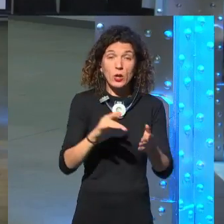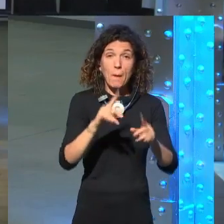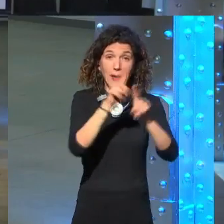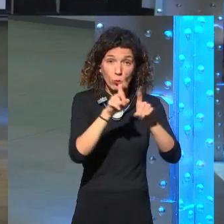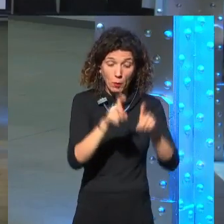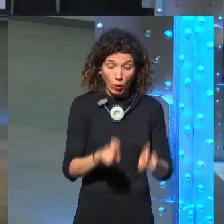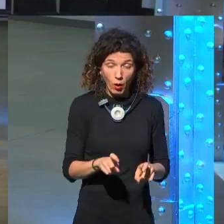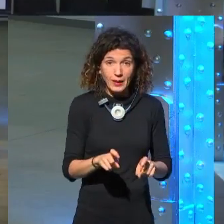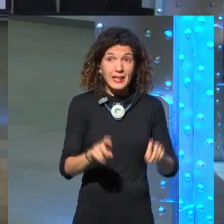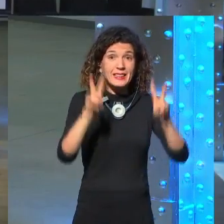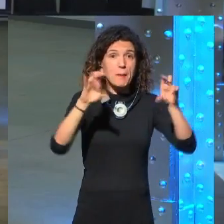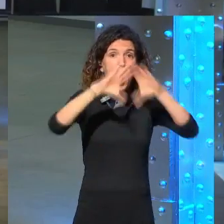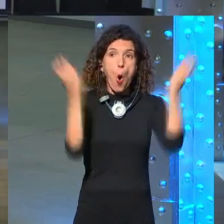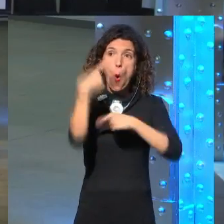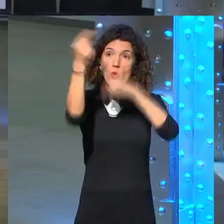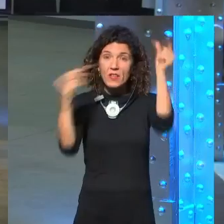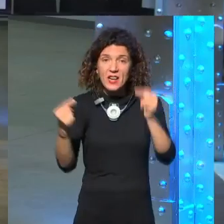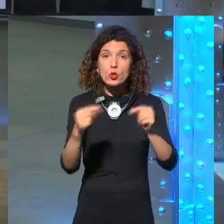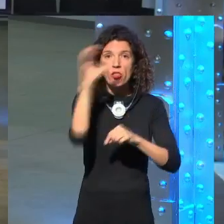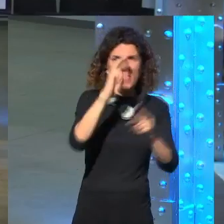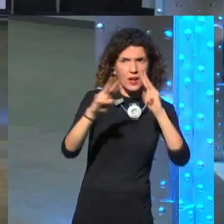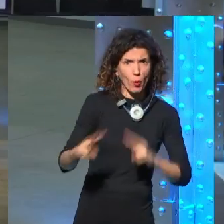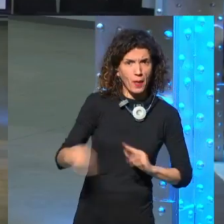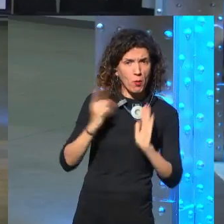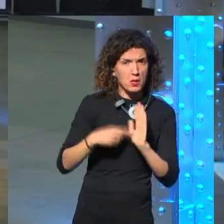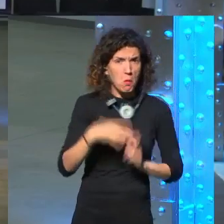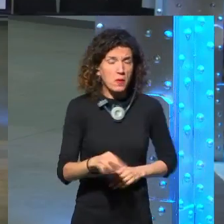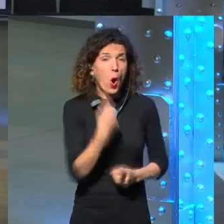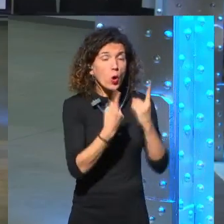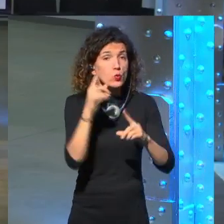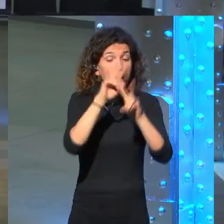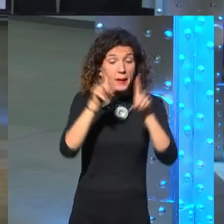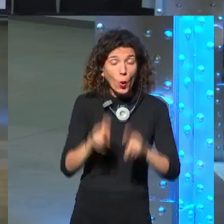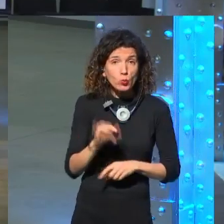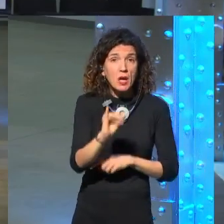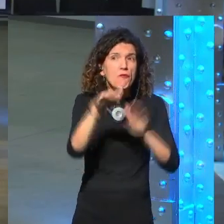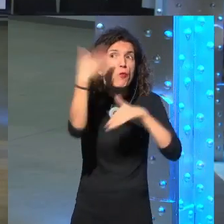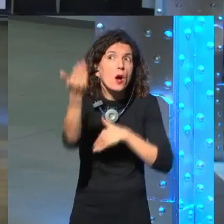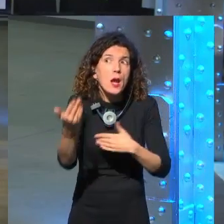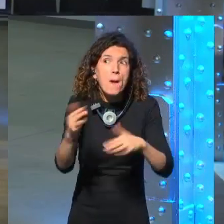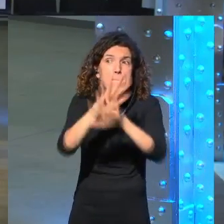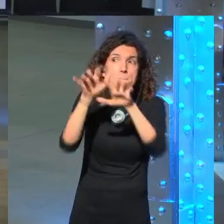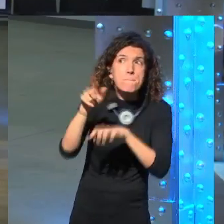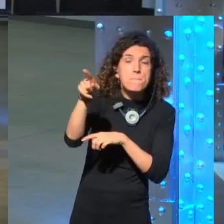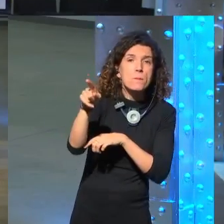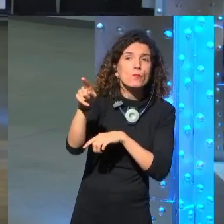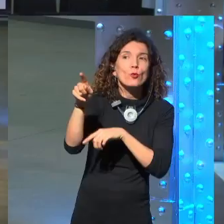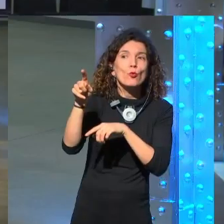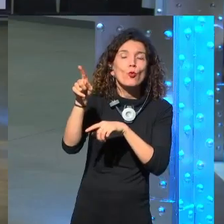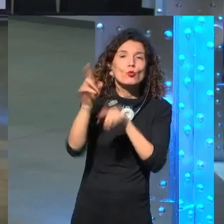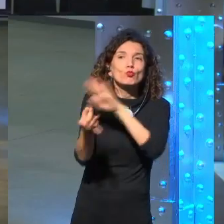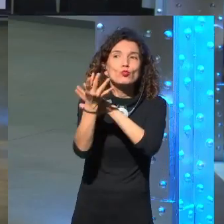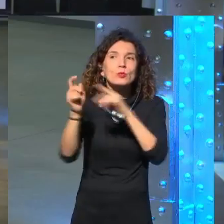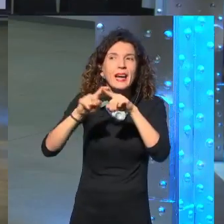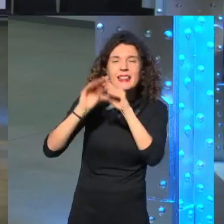the universe? Or maybe there are some questions out there that by their nature we will never be